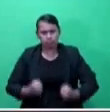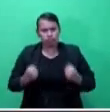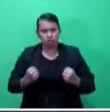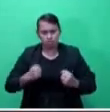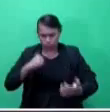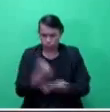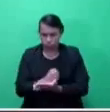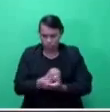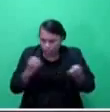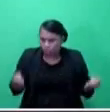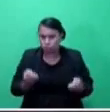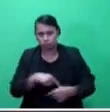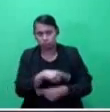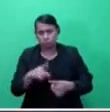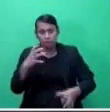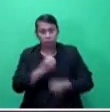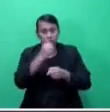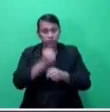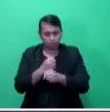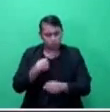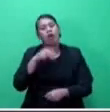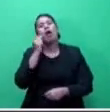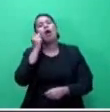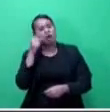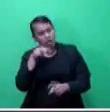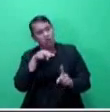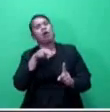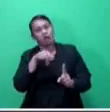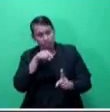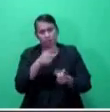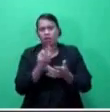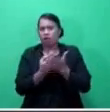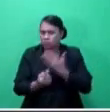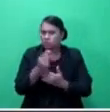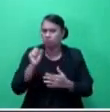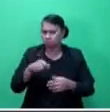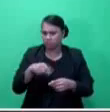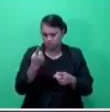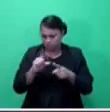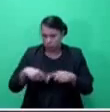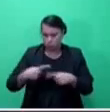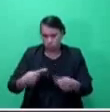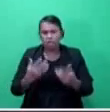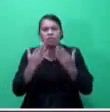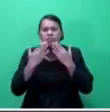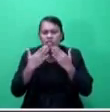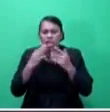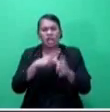Minister's updates, we knew what was happening and what we needed to do. I would also like to thank our Attorney General, the